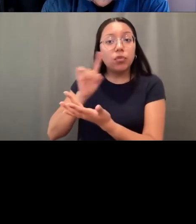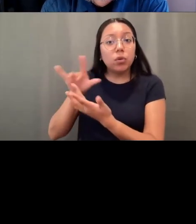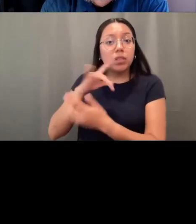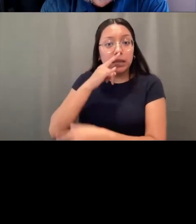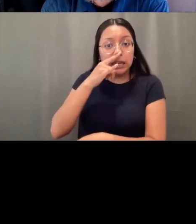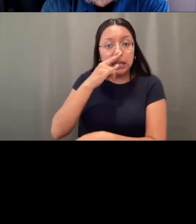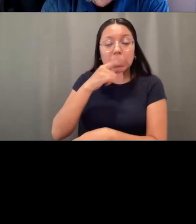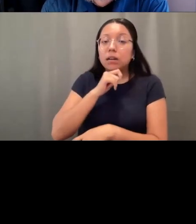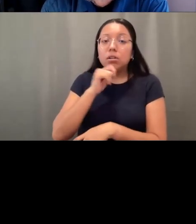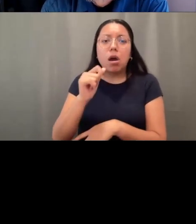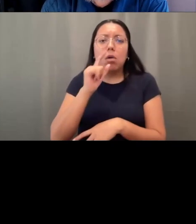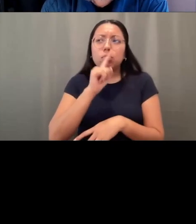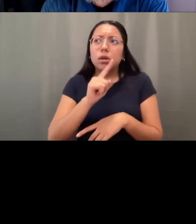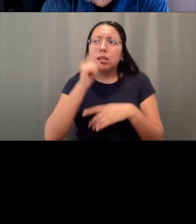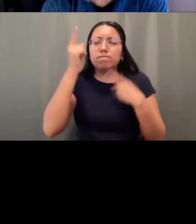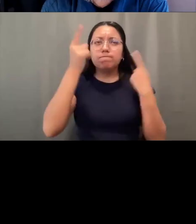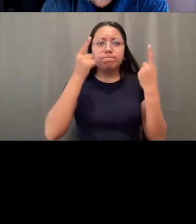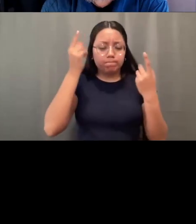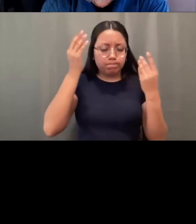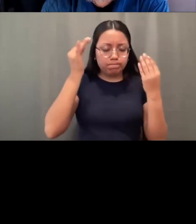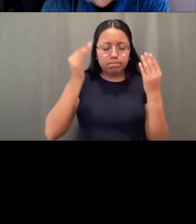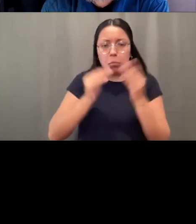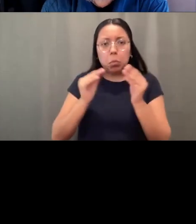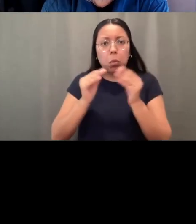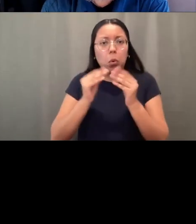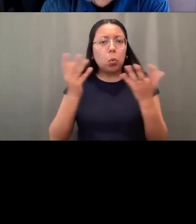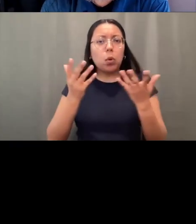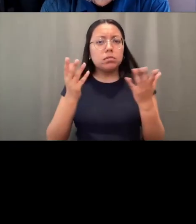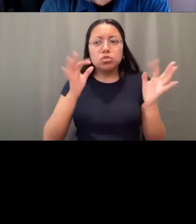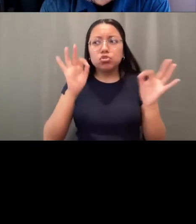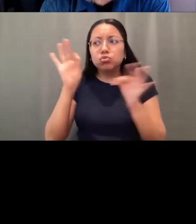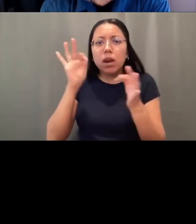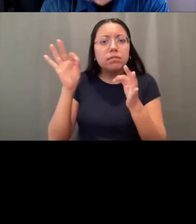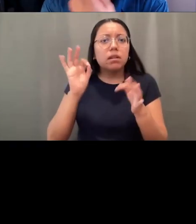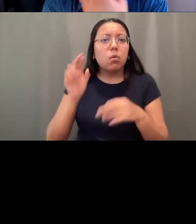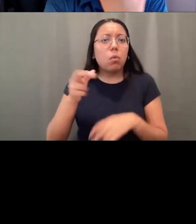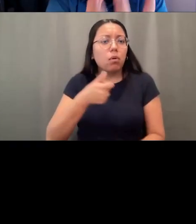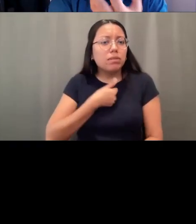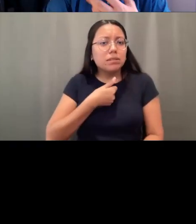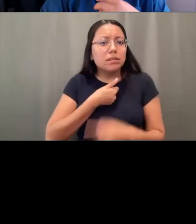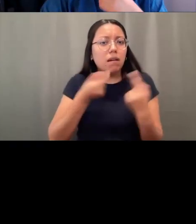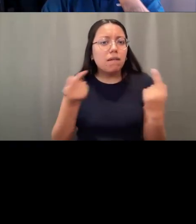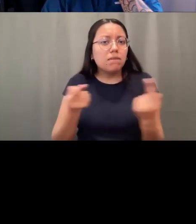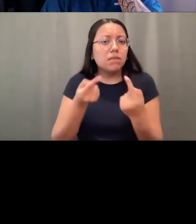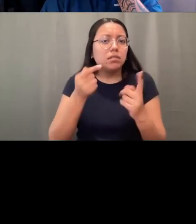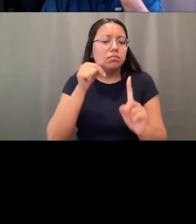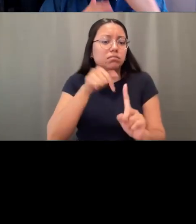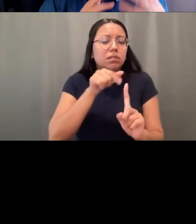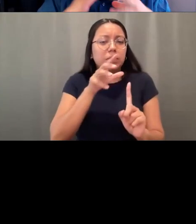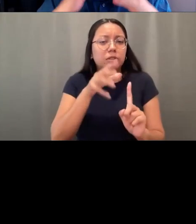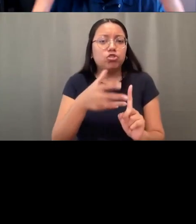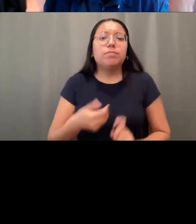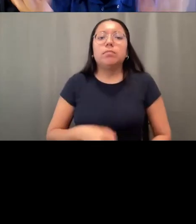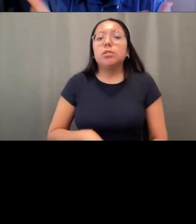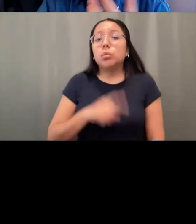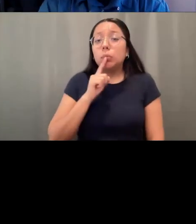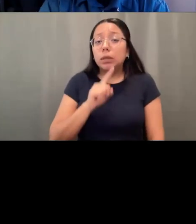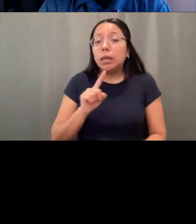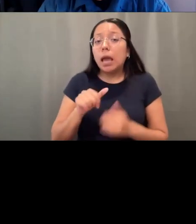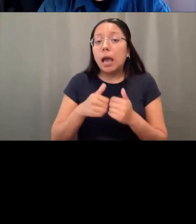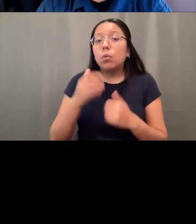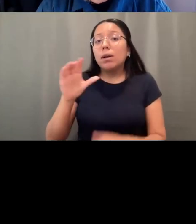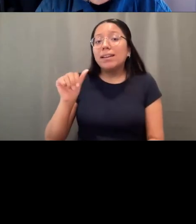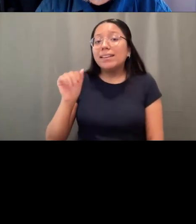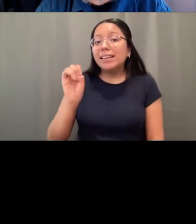their self-image or distracting issues. Yeah, yeah, yeah. So how Cabe reported this was it